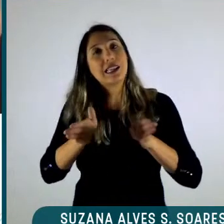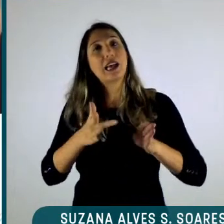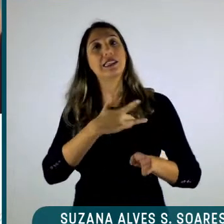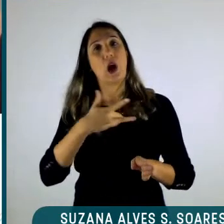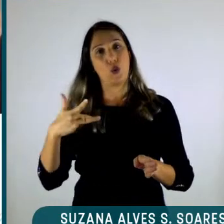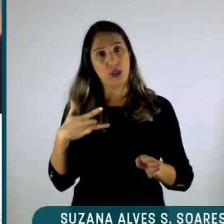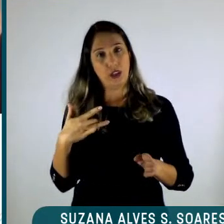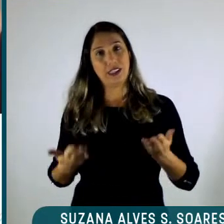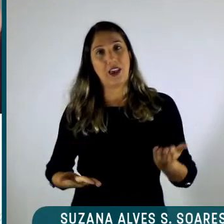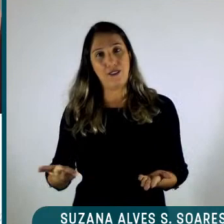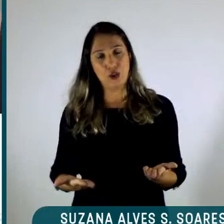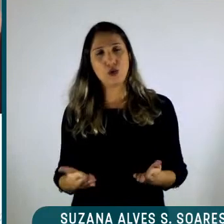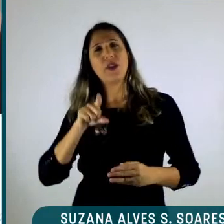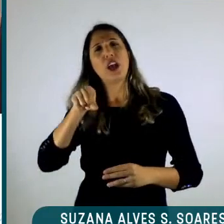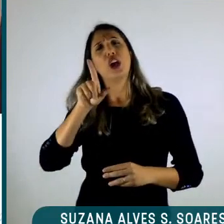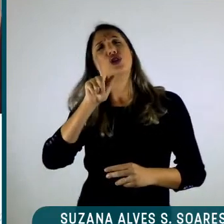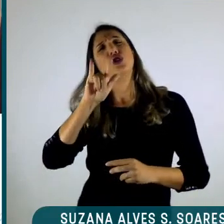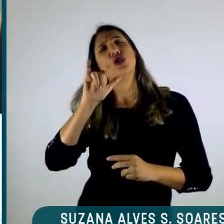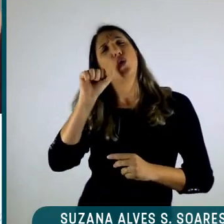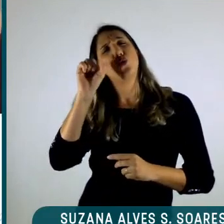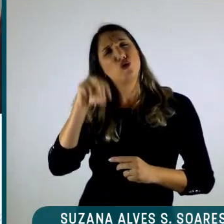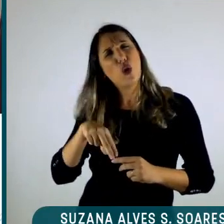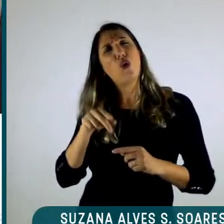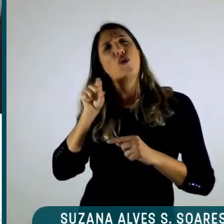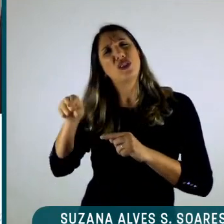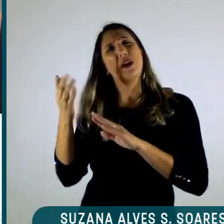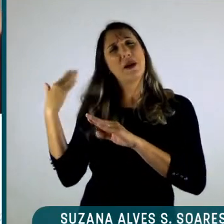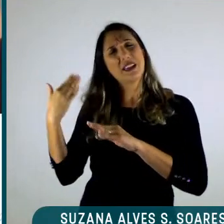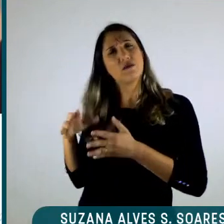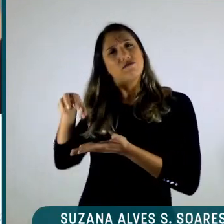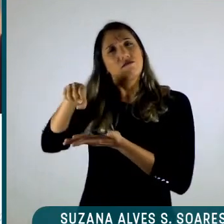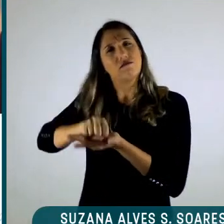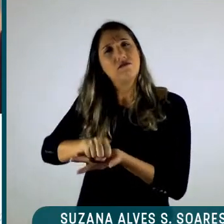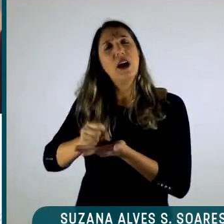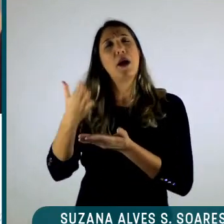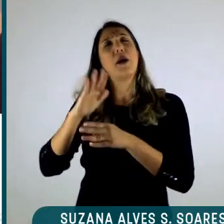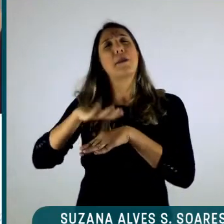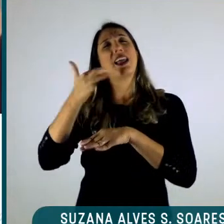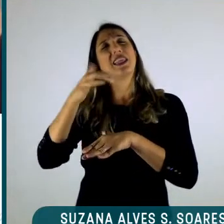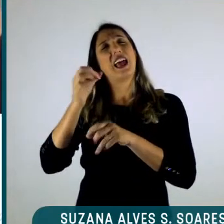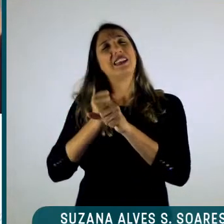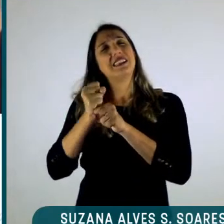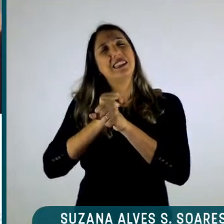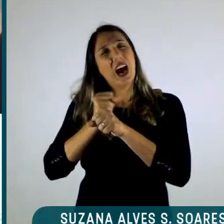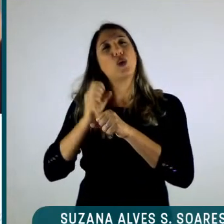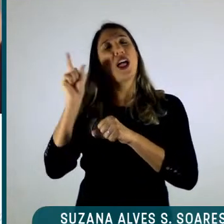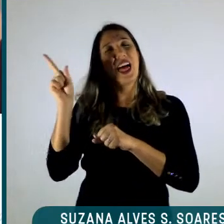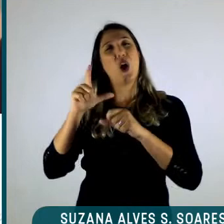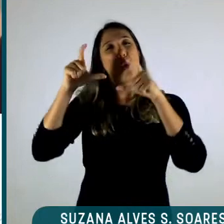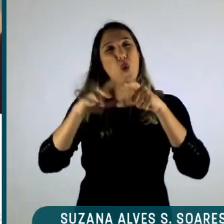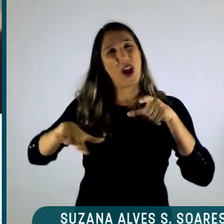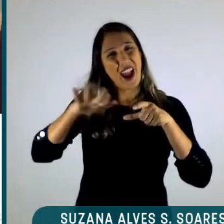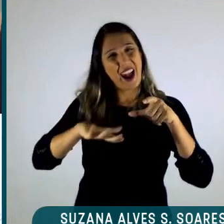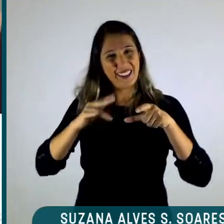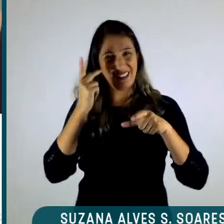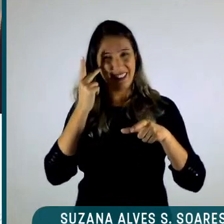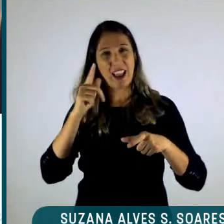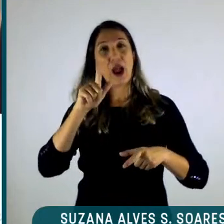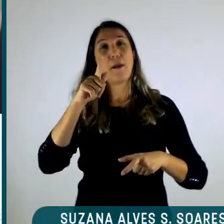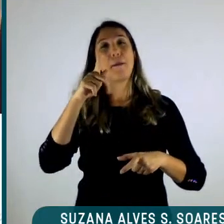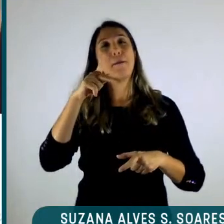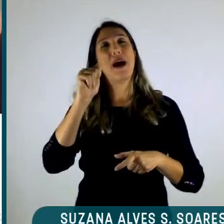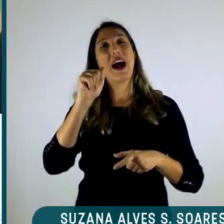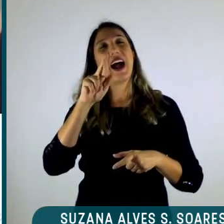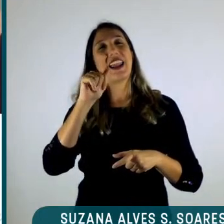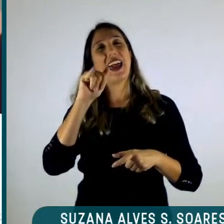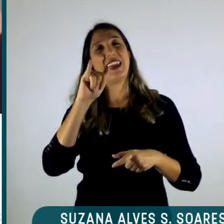to access health. Gilson, since you became a president of the Paraisópolis Association more